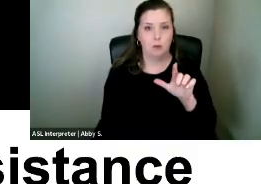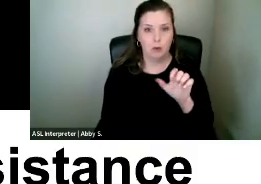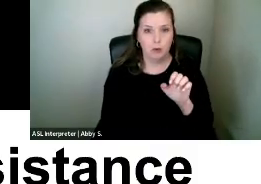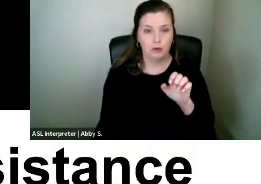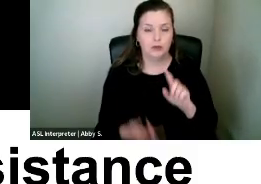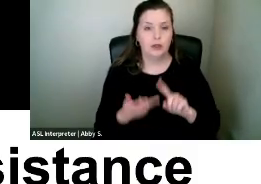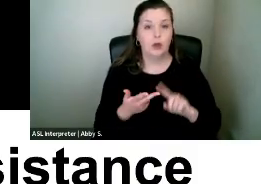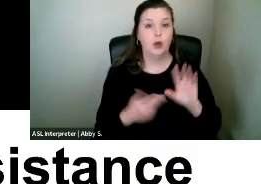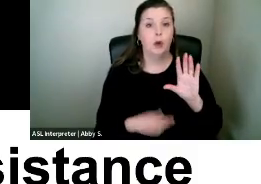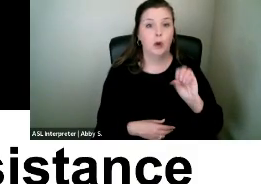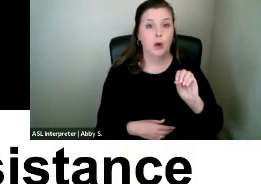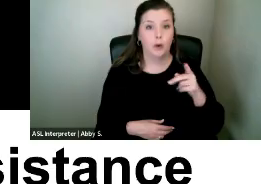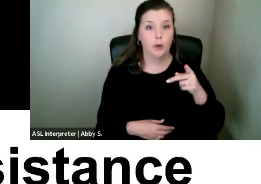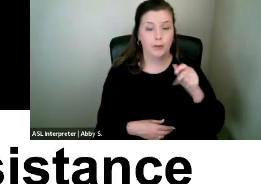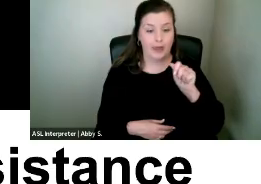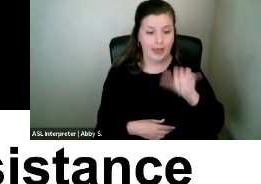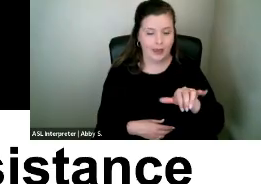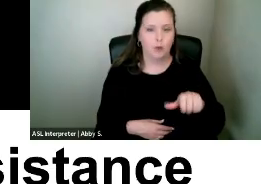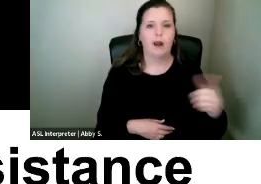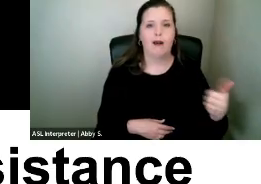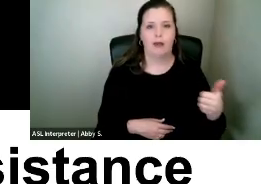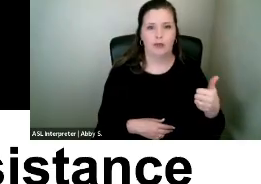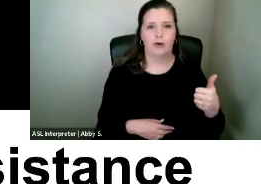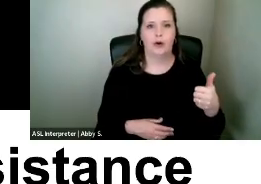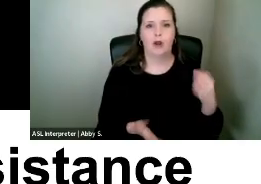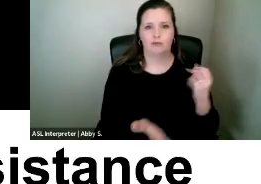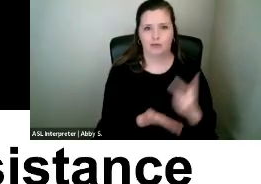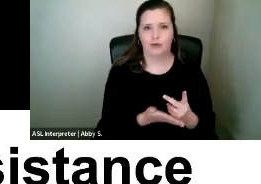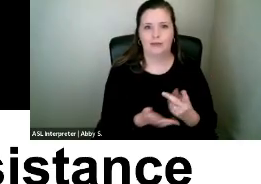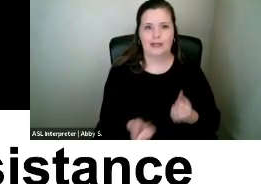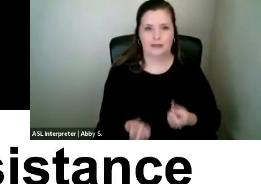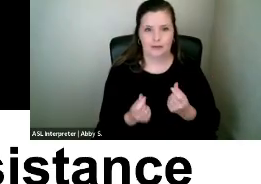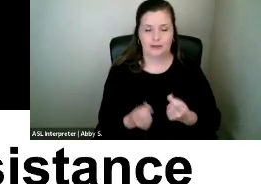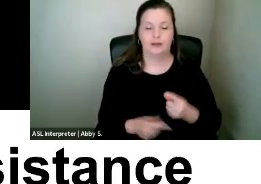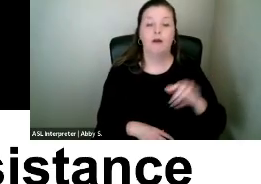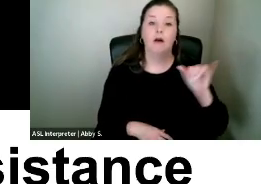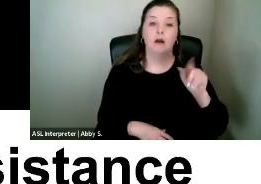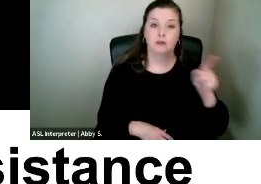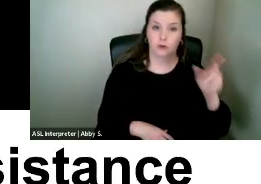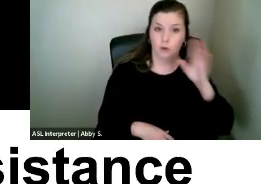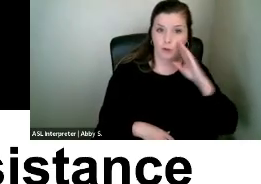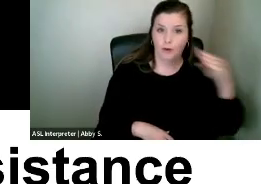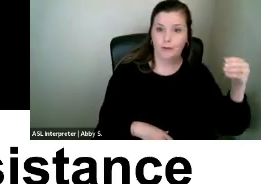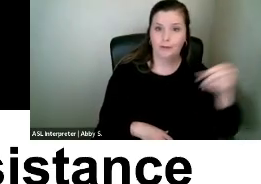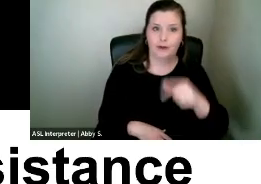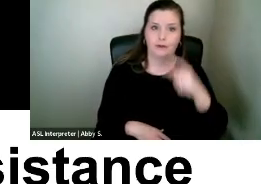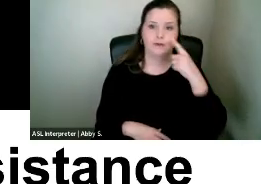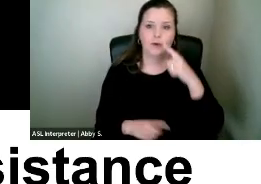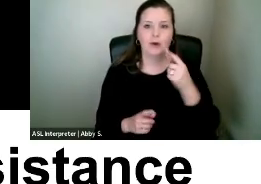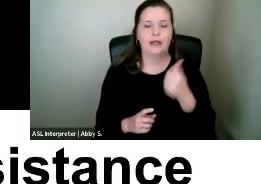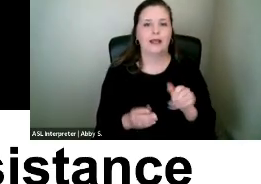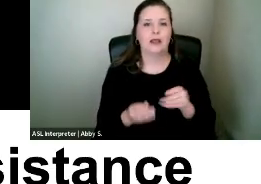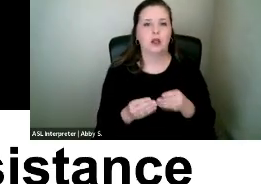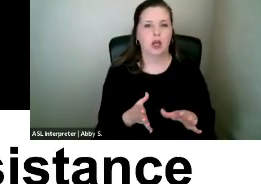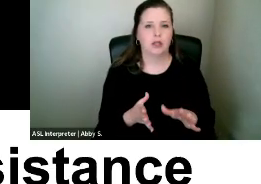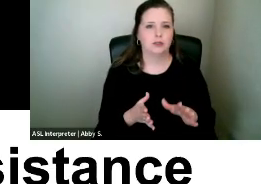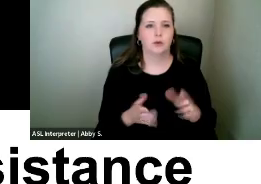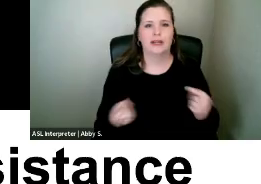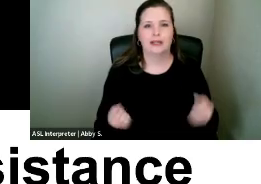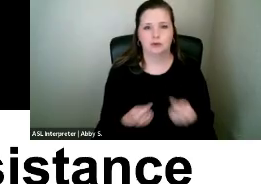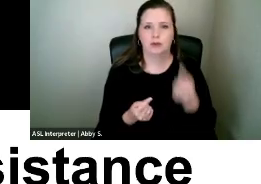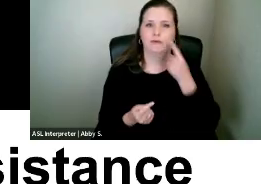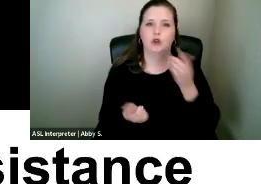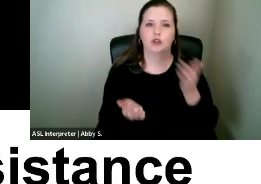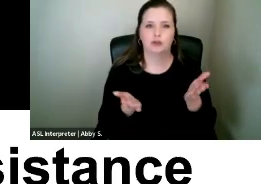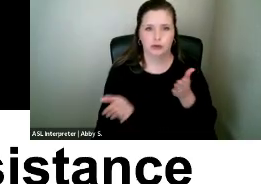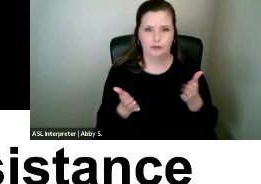eligible expenses. And also covers any loss or injury of service animals. So you will need to